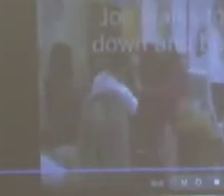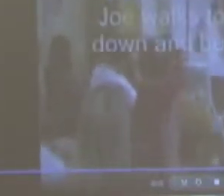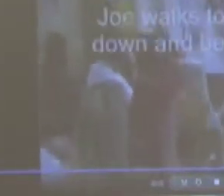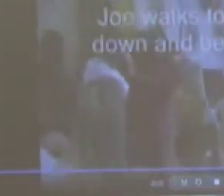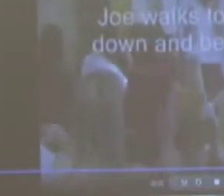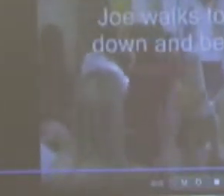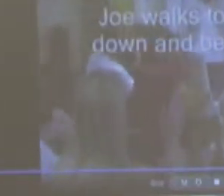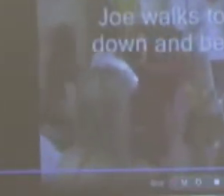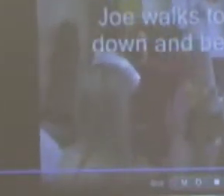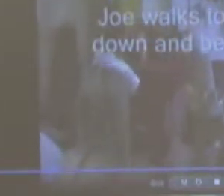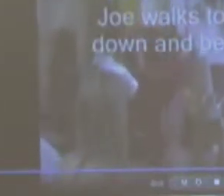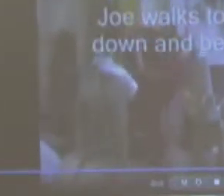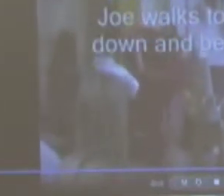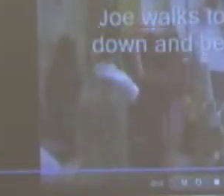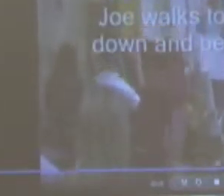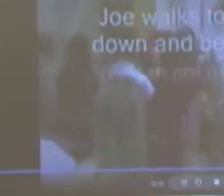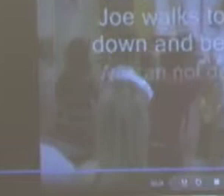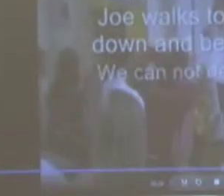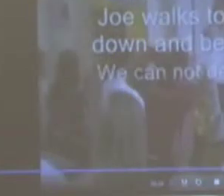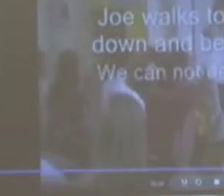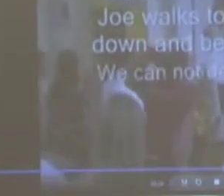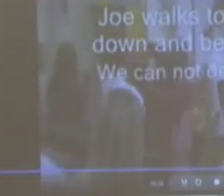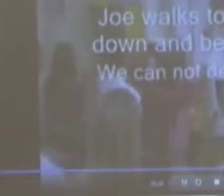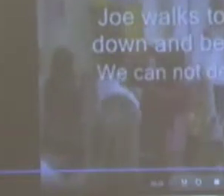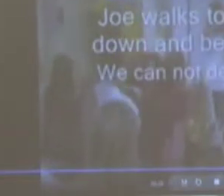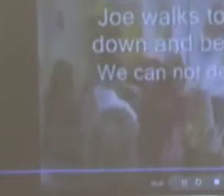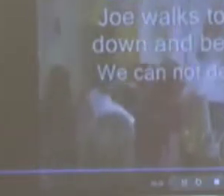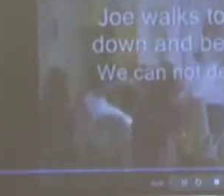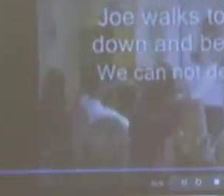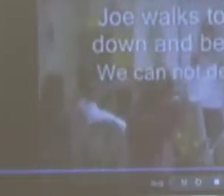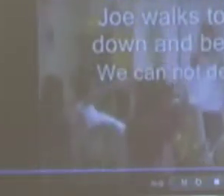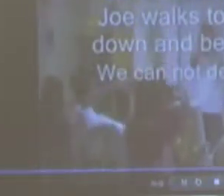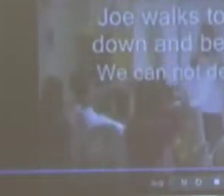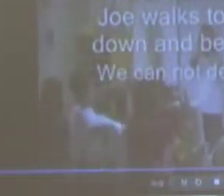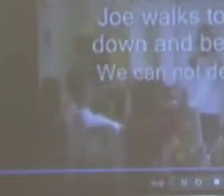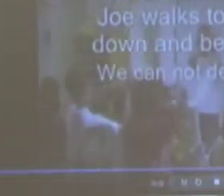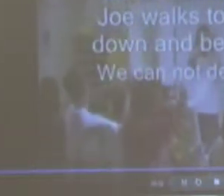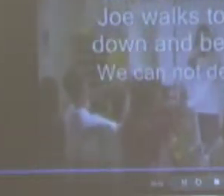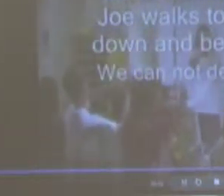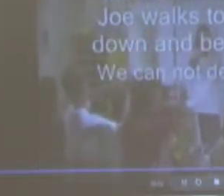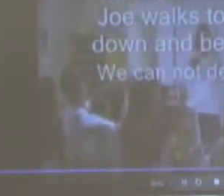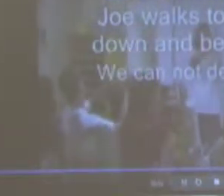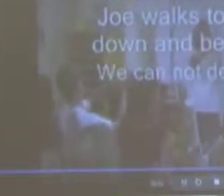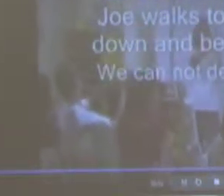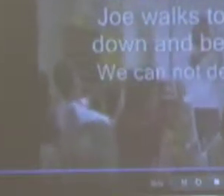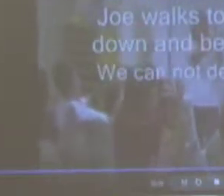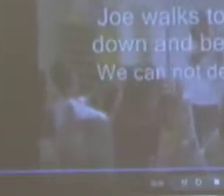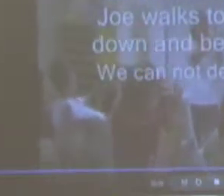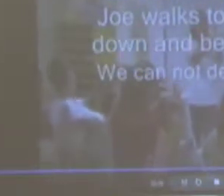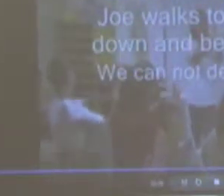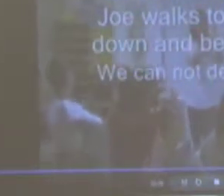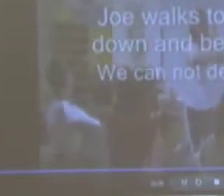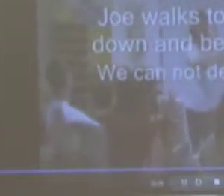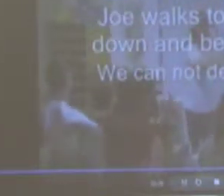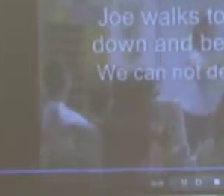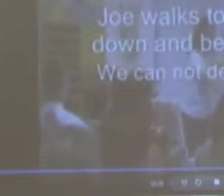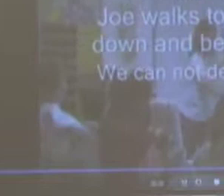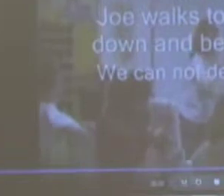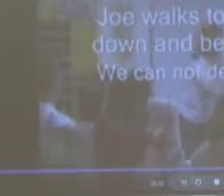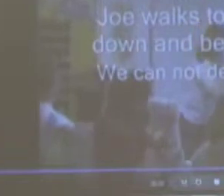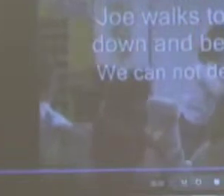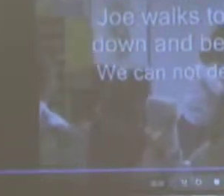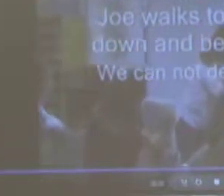when Joe stands on a vertical line and he walks to the right, he falls off